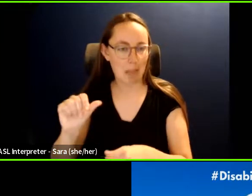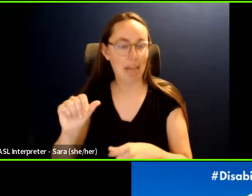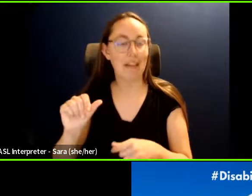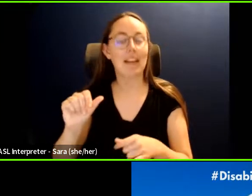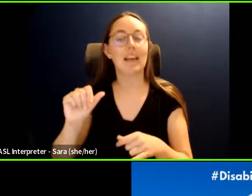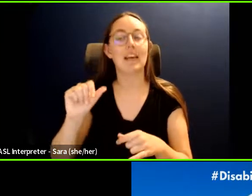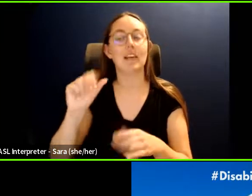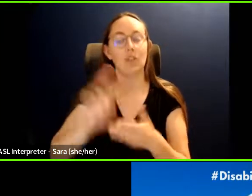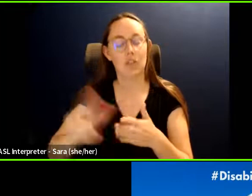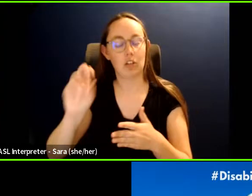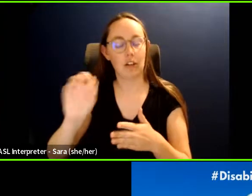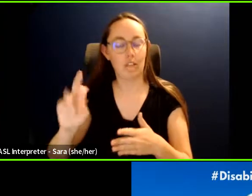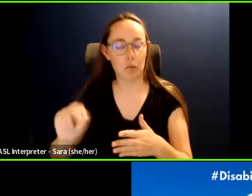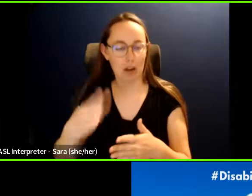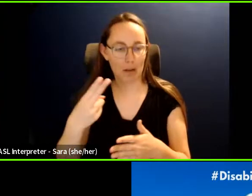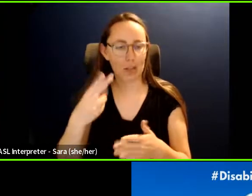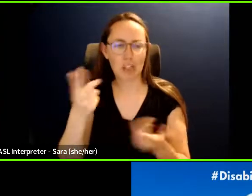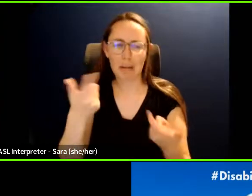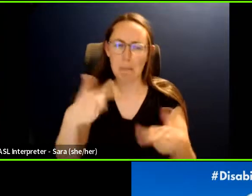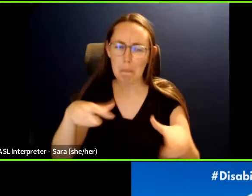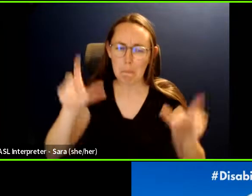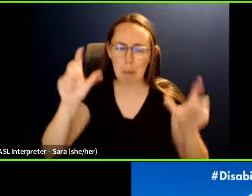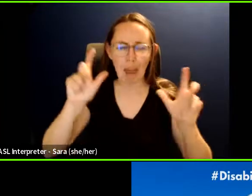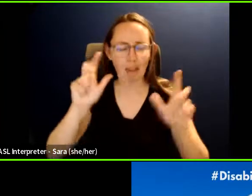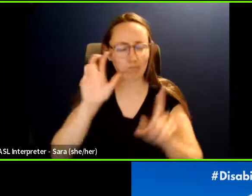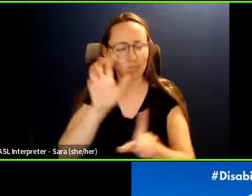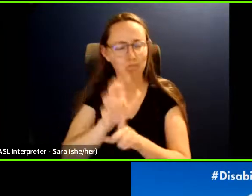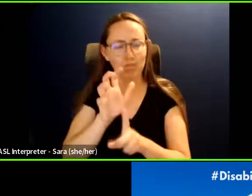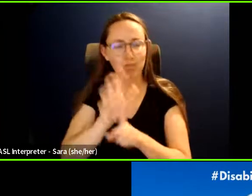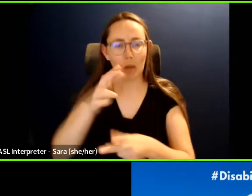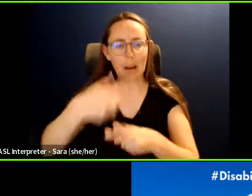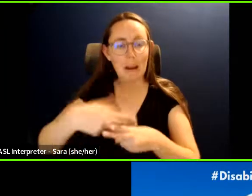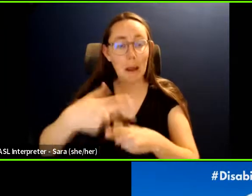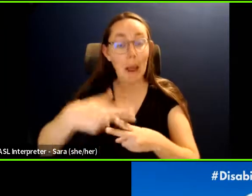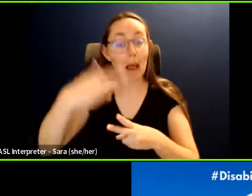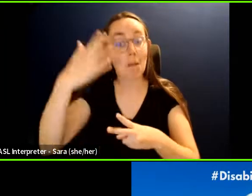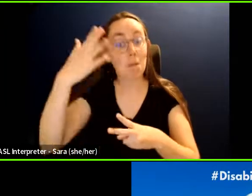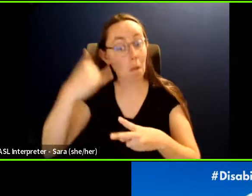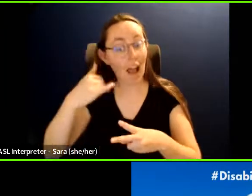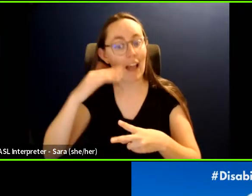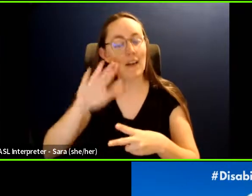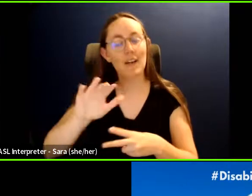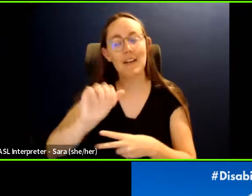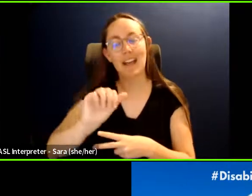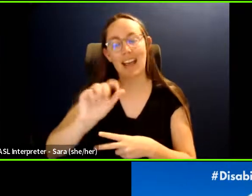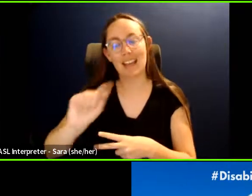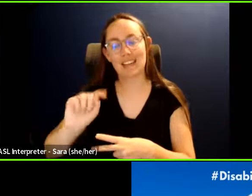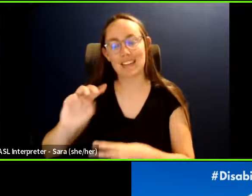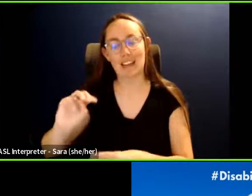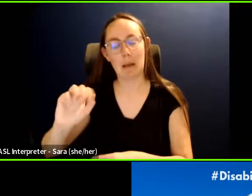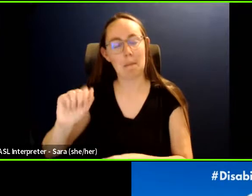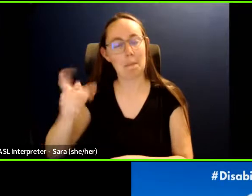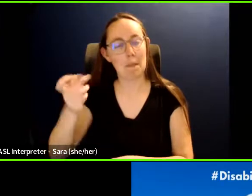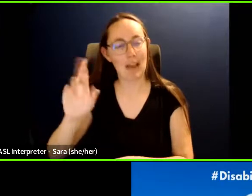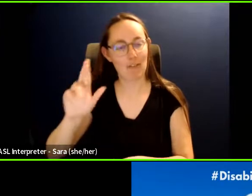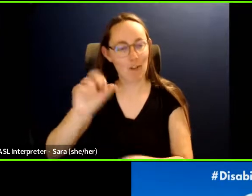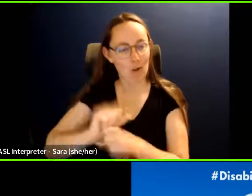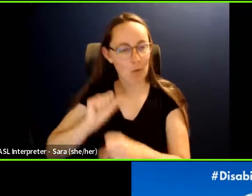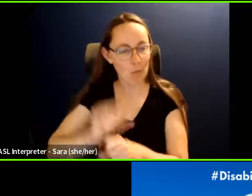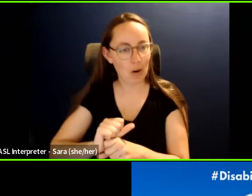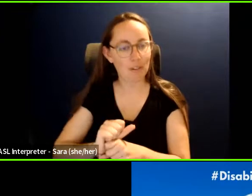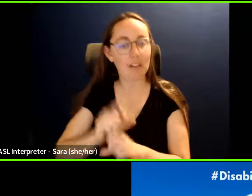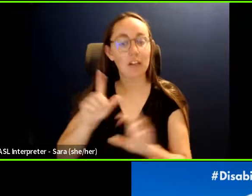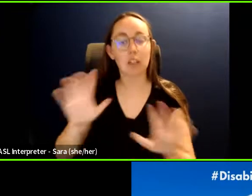community, being specifically known for her AT maker work. She has been engaged in providing managing assistive